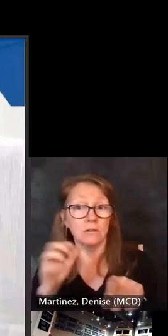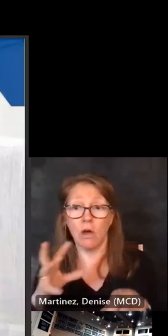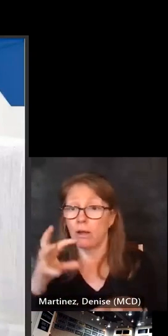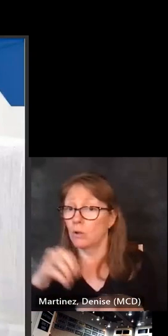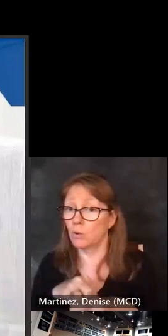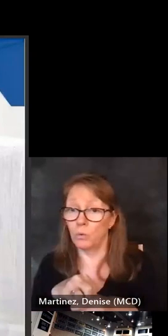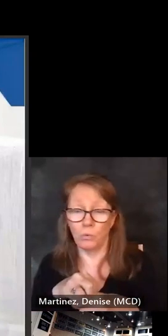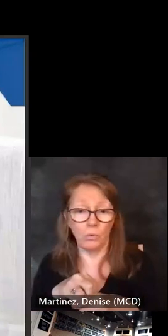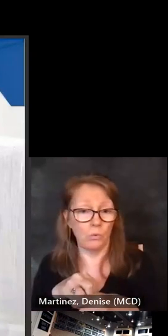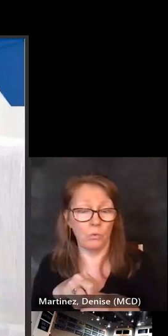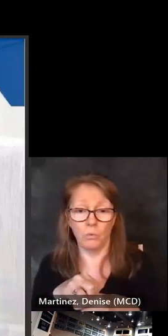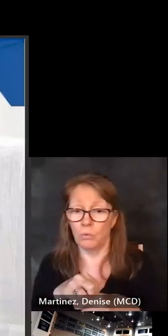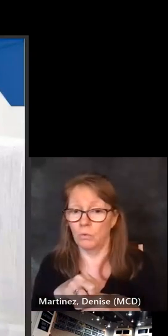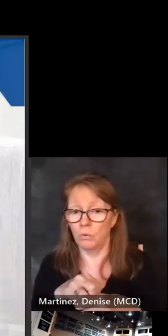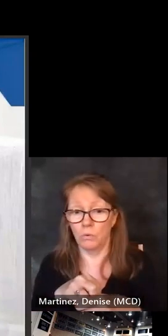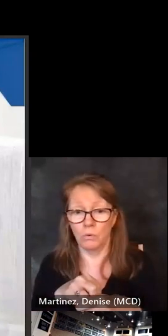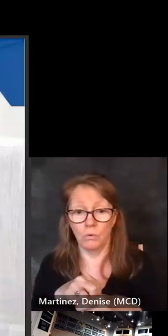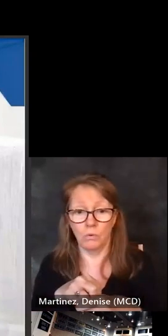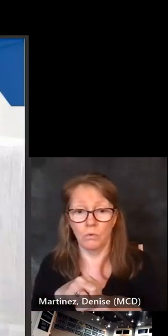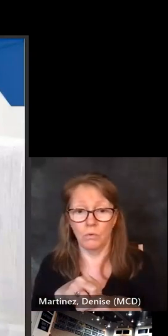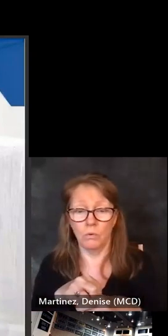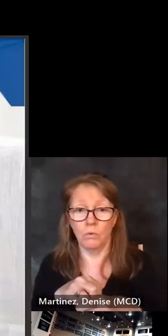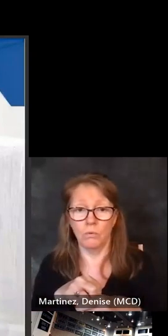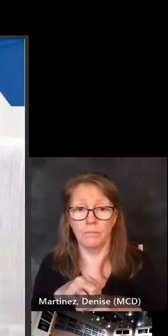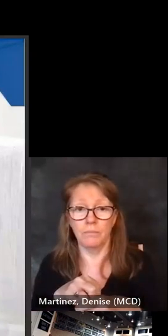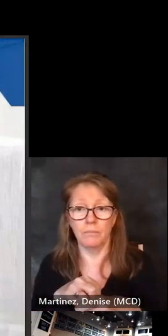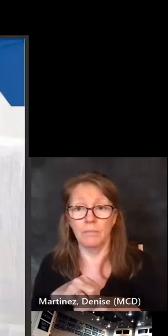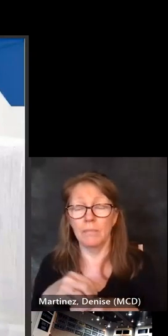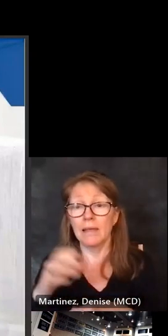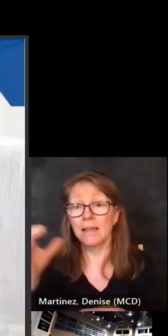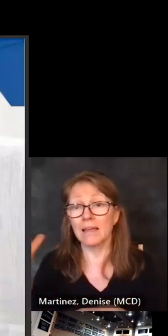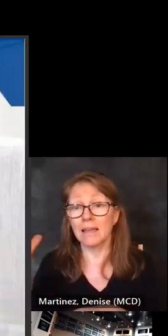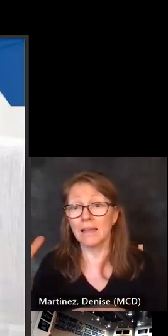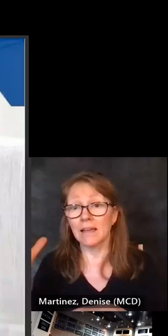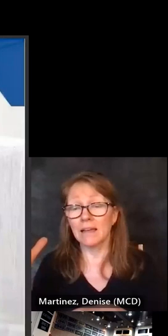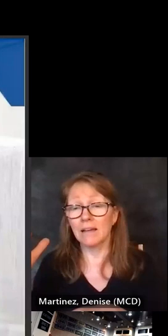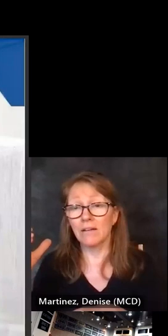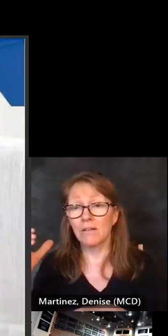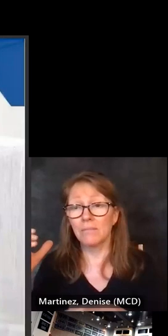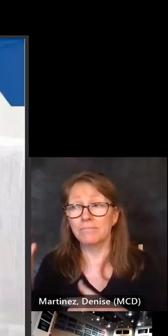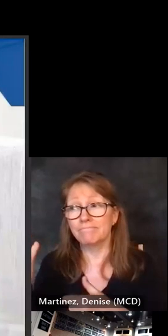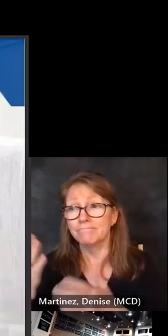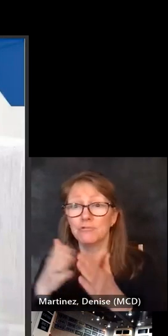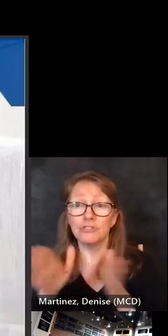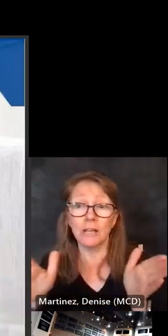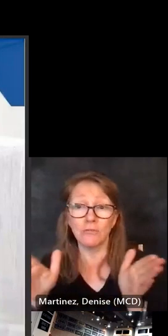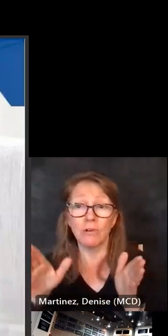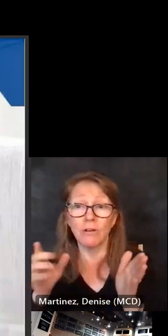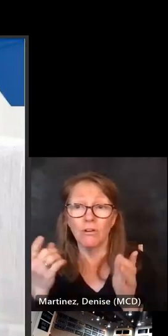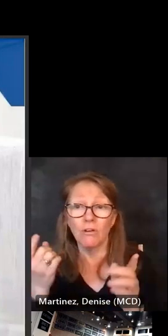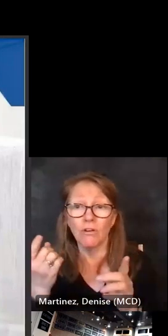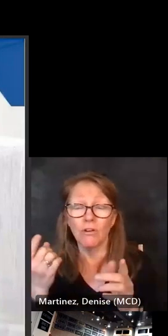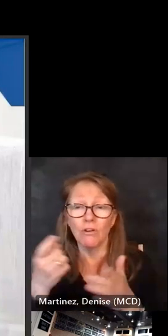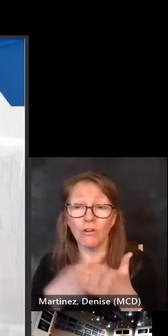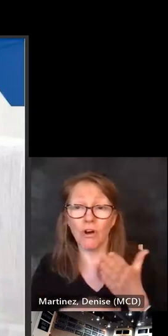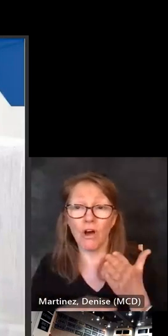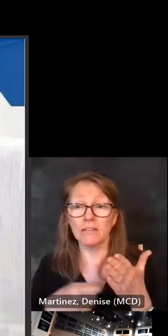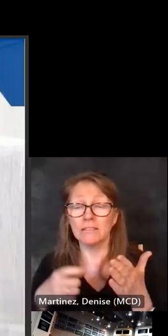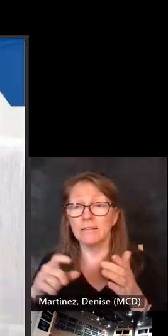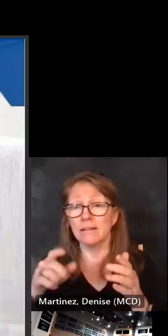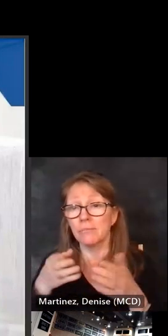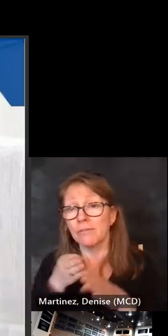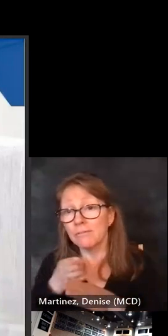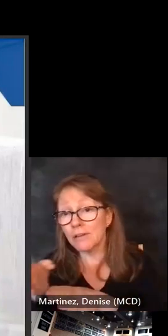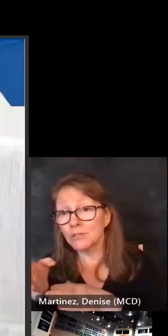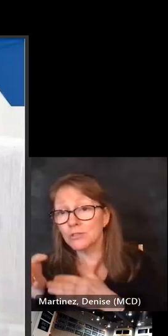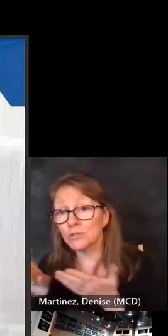costs that you might see in the capital improvement plan, like some of our additional professional services, the